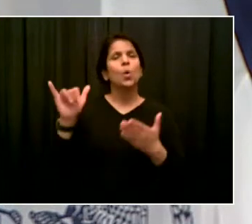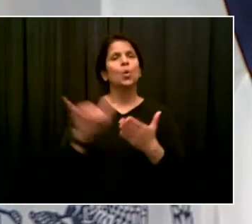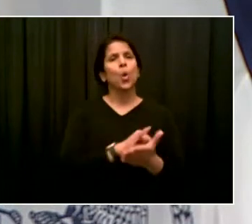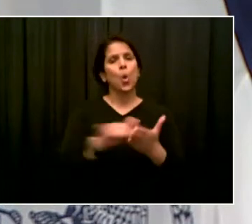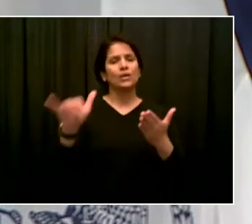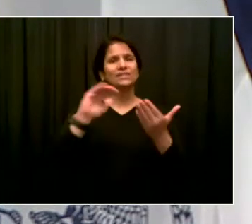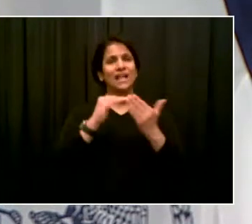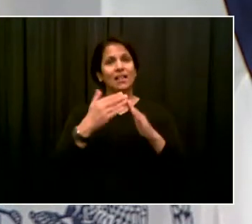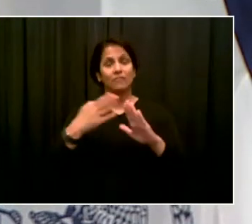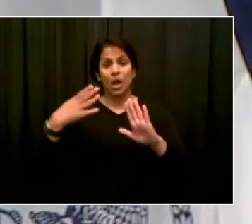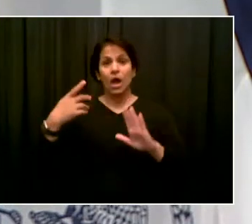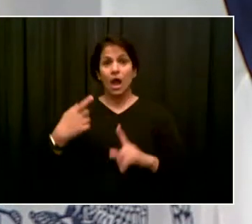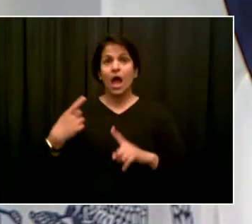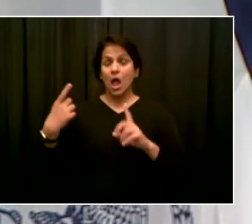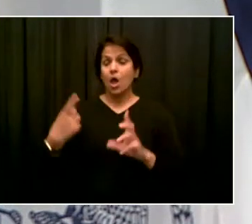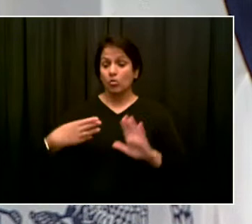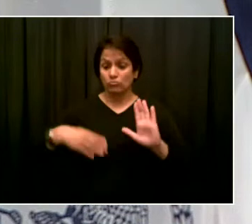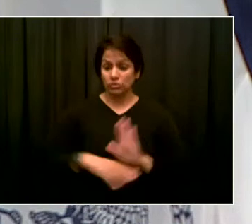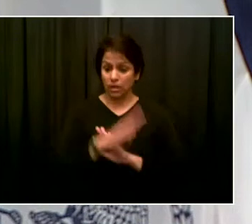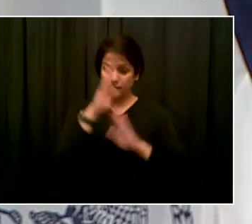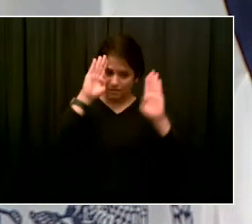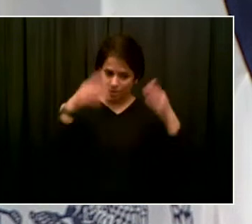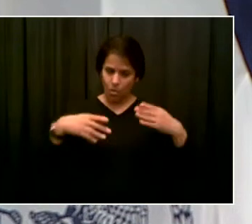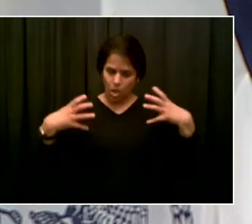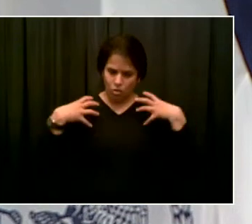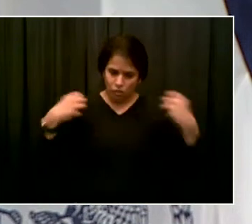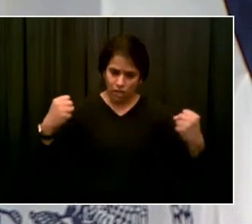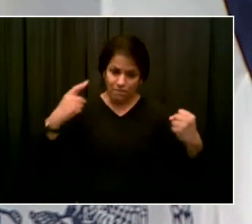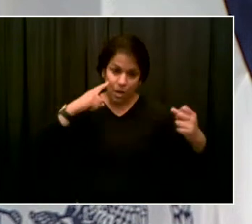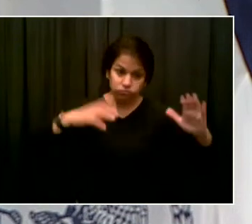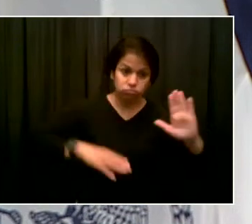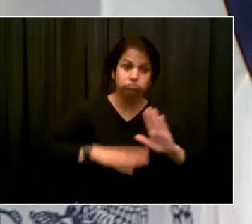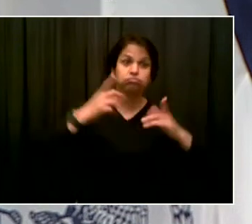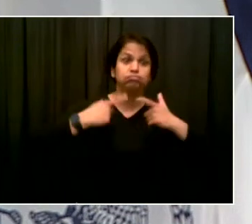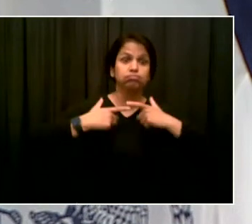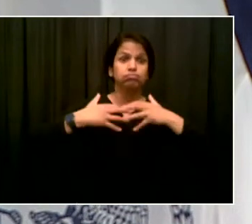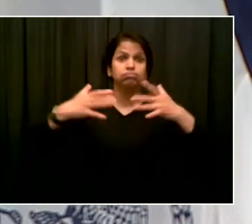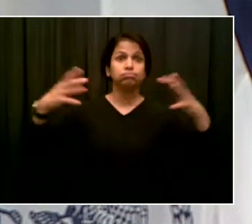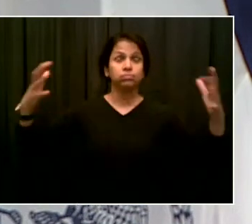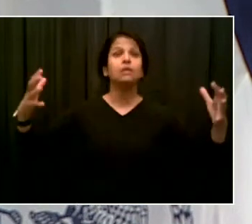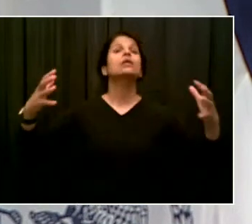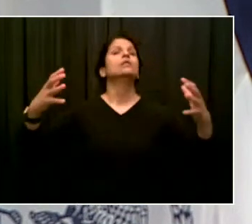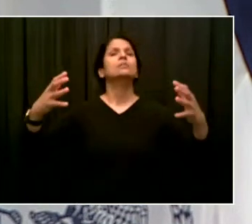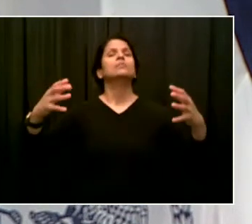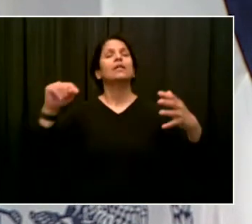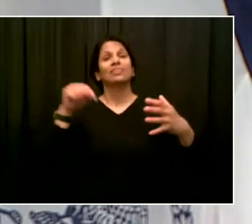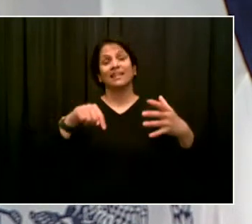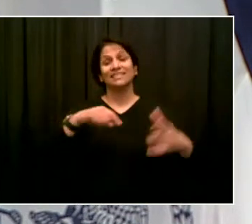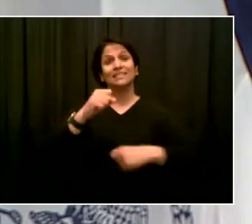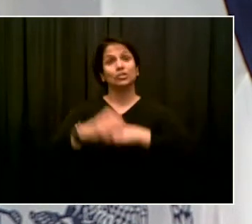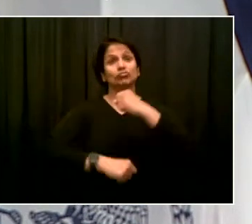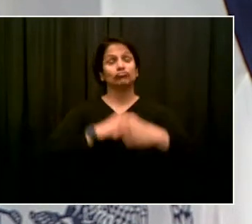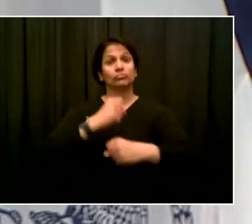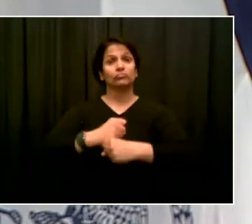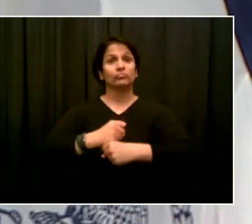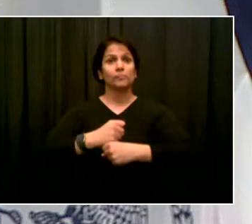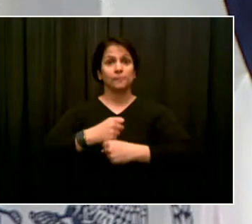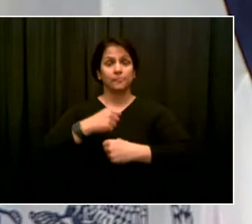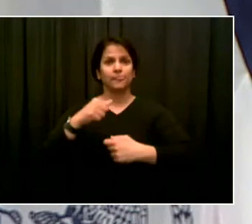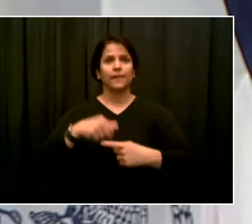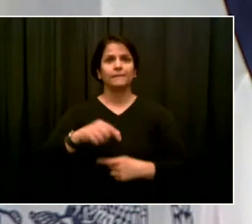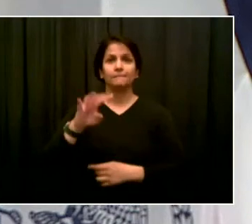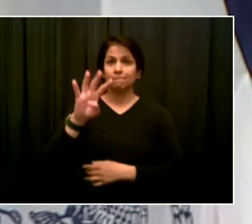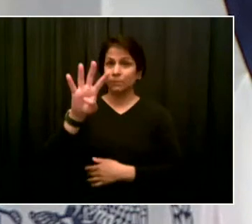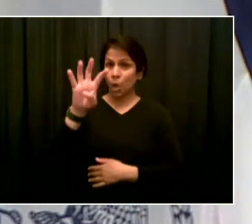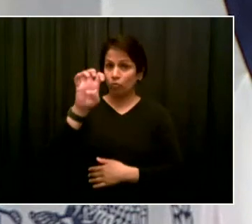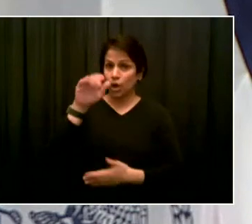year. That's the number one way to help people, to help tenants to have their income back,